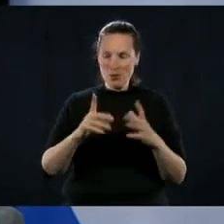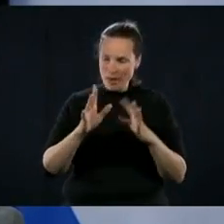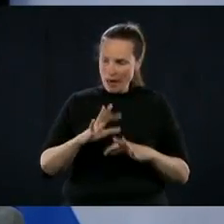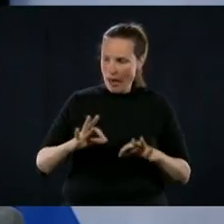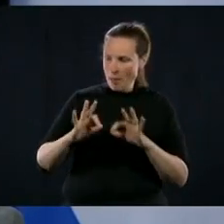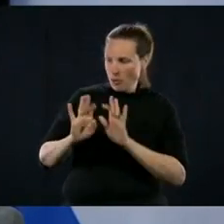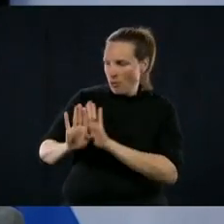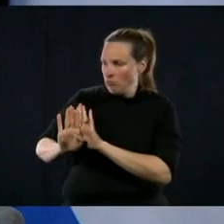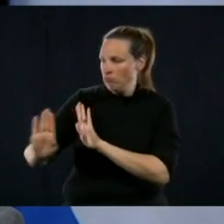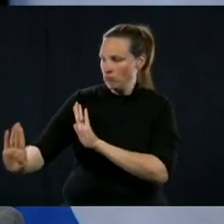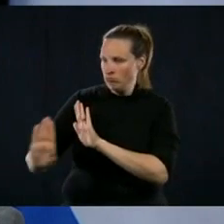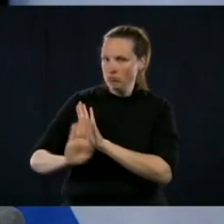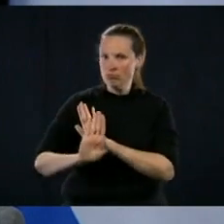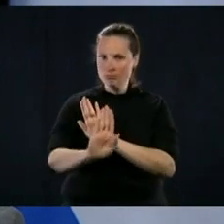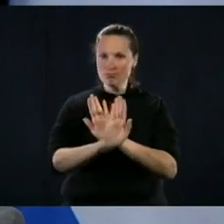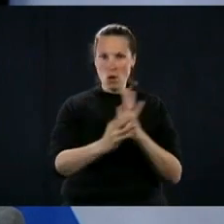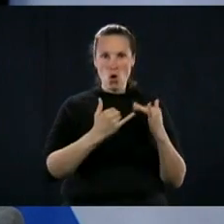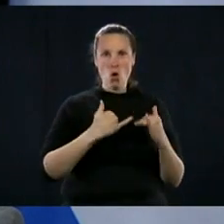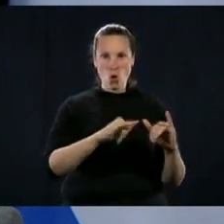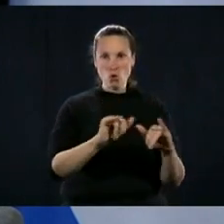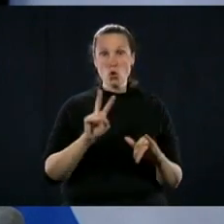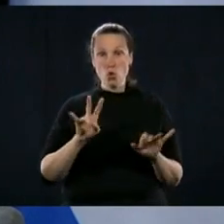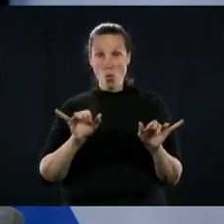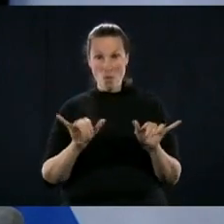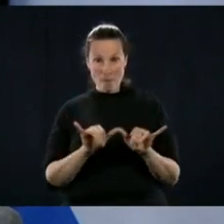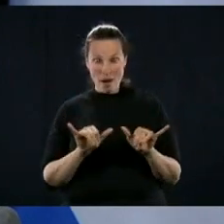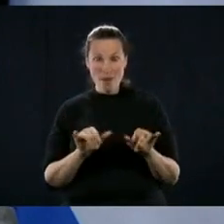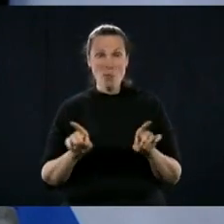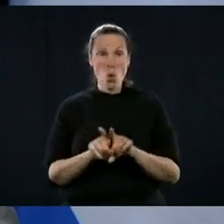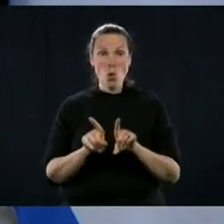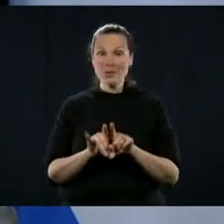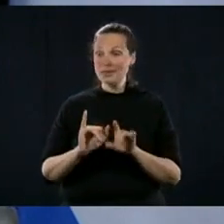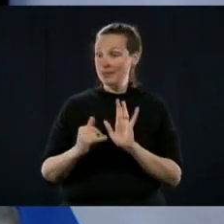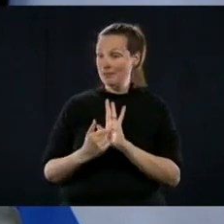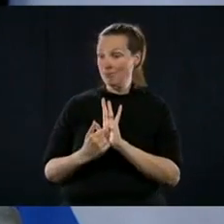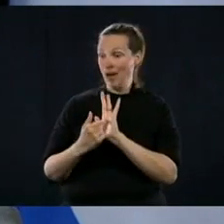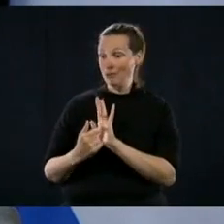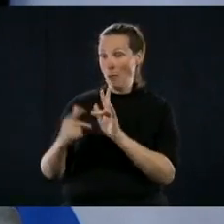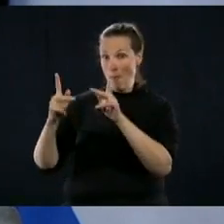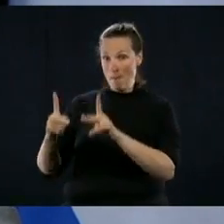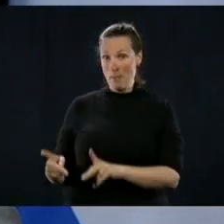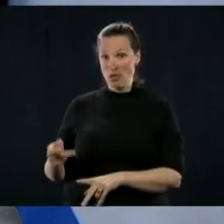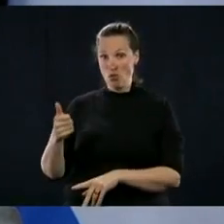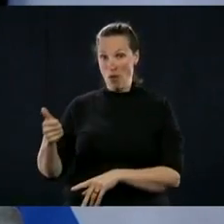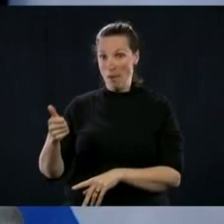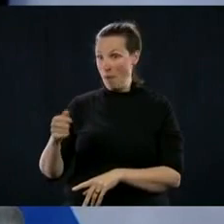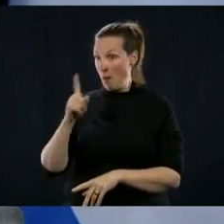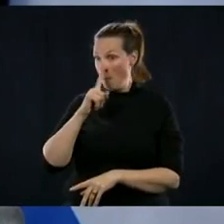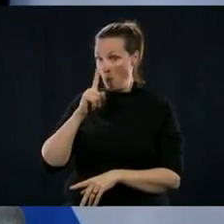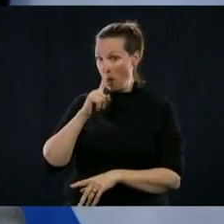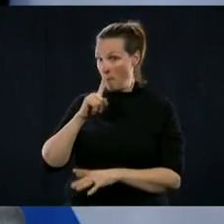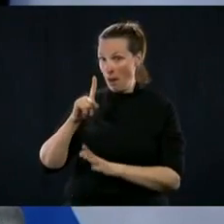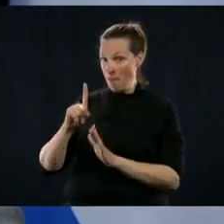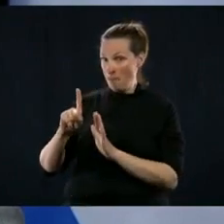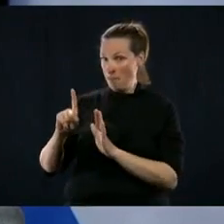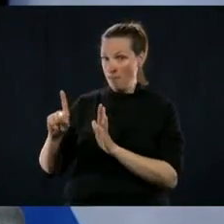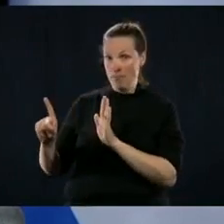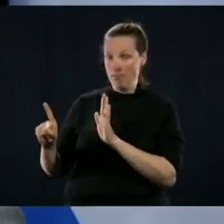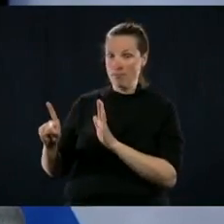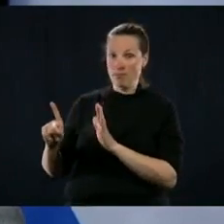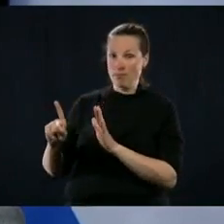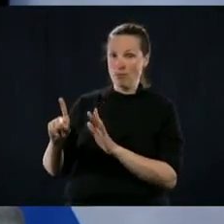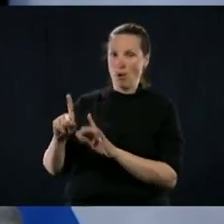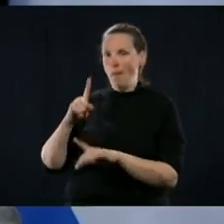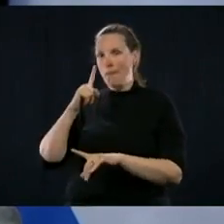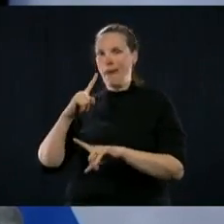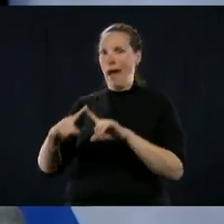to maintain social distancing as much as possible, protect people if they can't, keep to the 2-meter